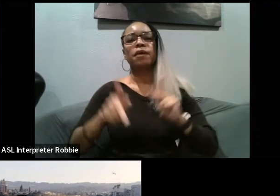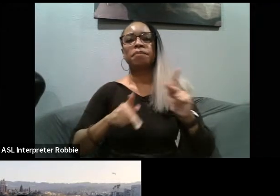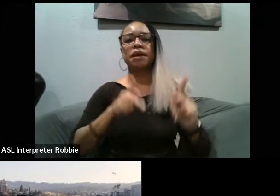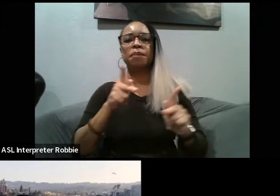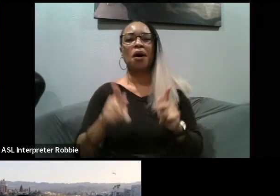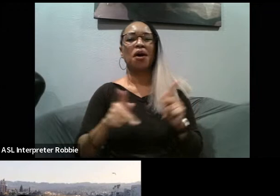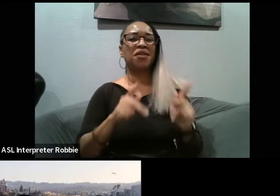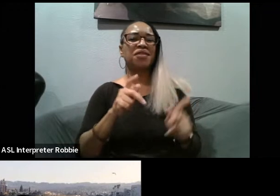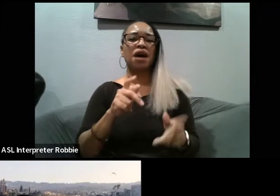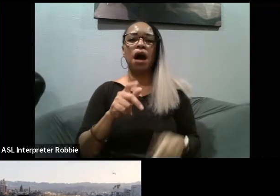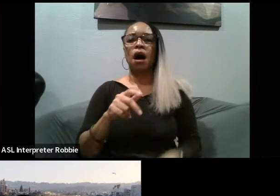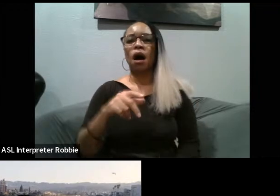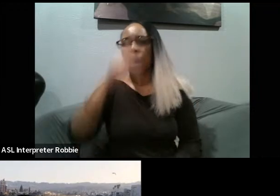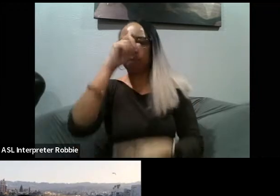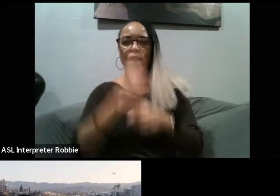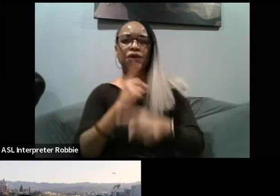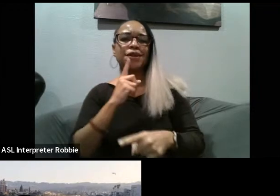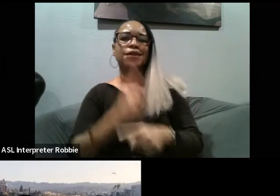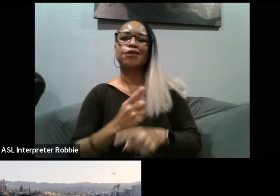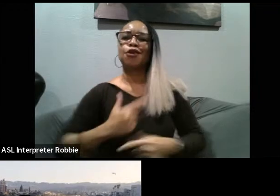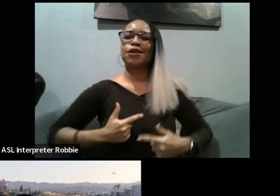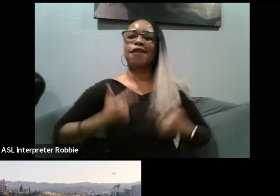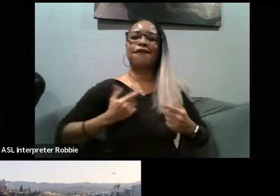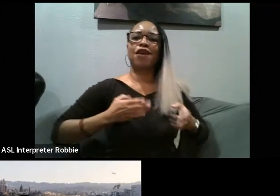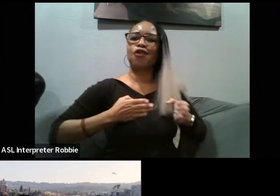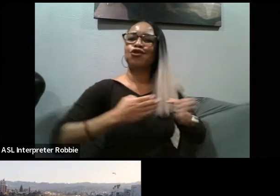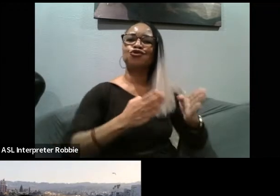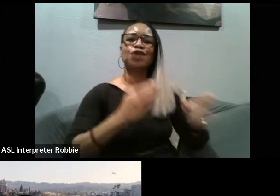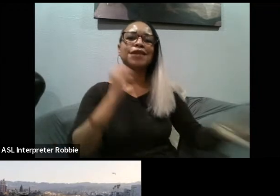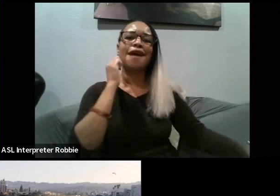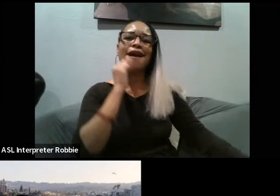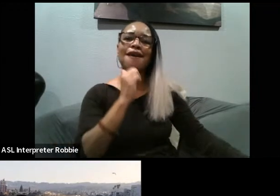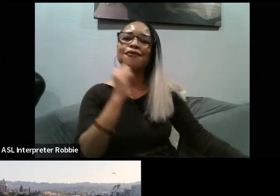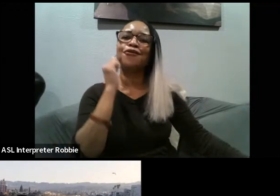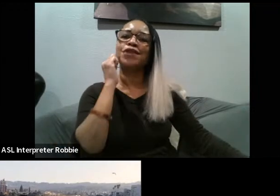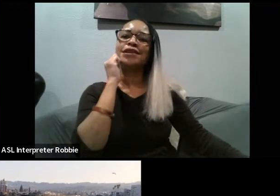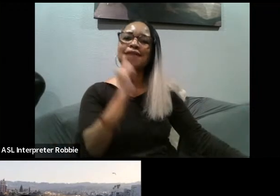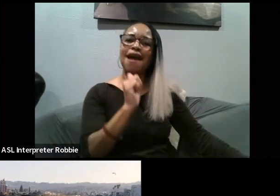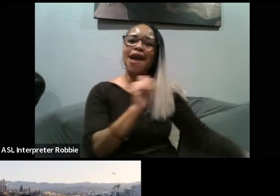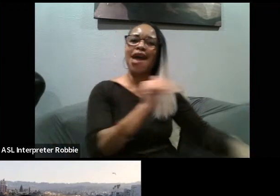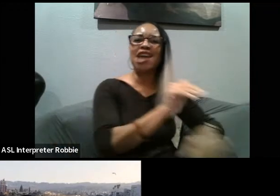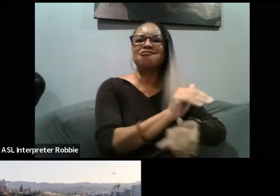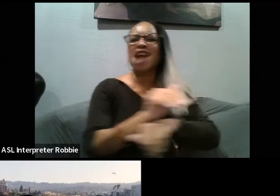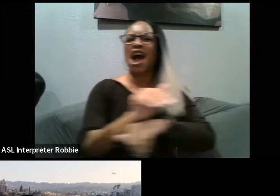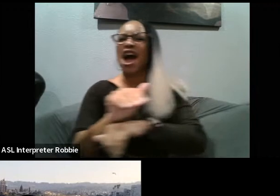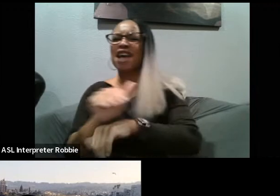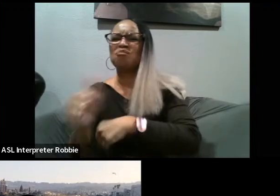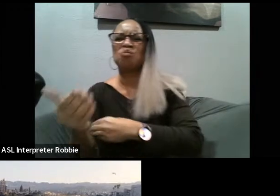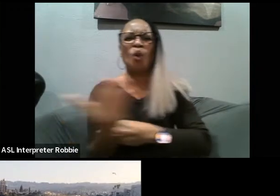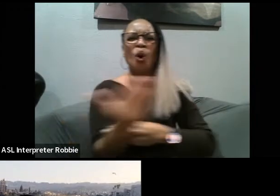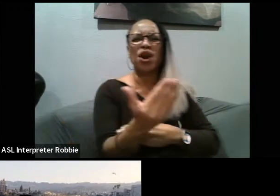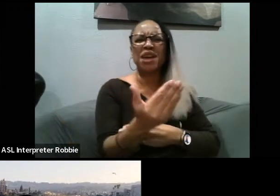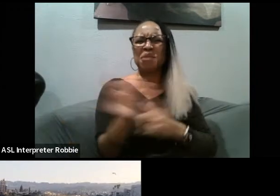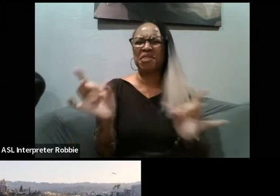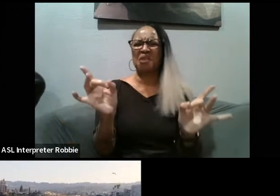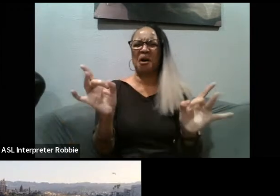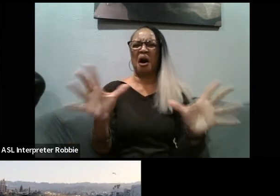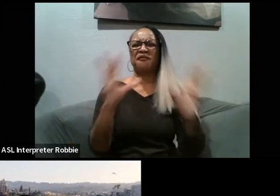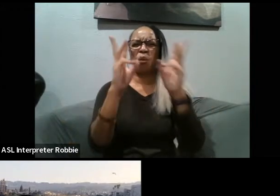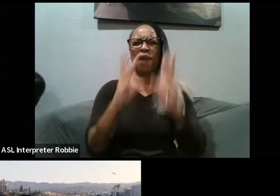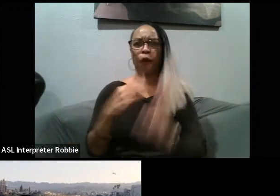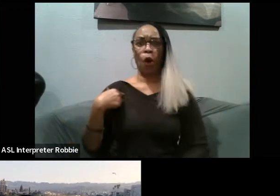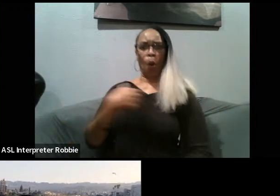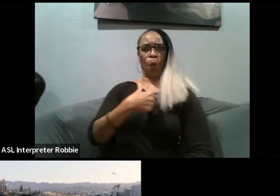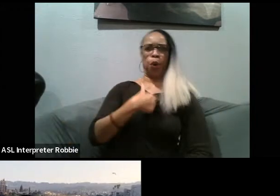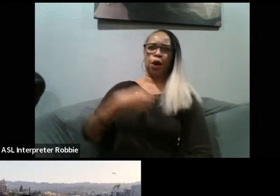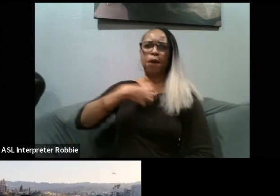unhoused brothers and sisters who are living on the street like every day and evening with this torrential weather that, we're all complaining about inside